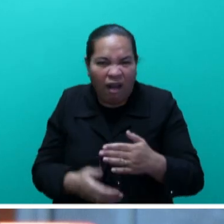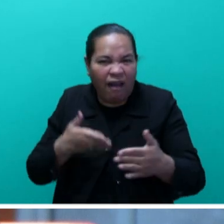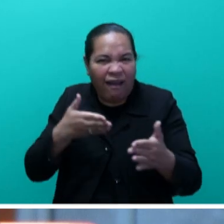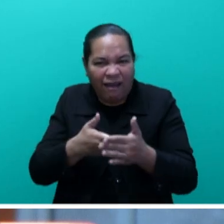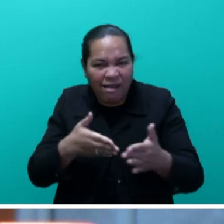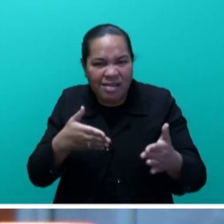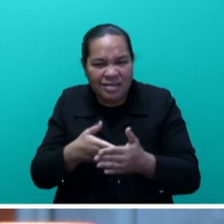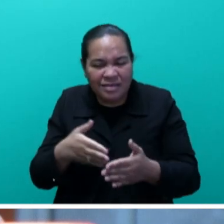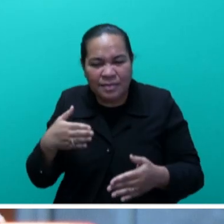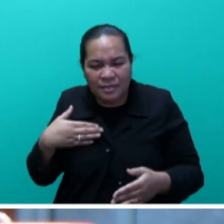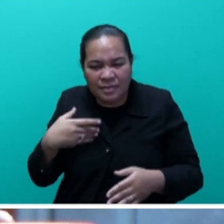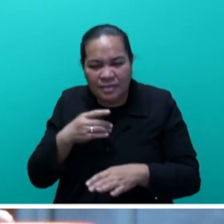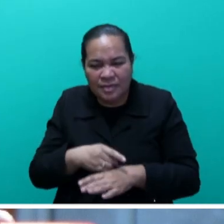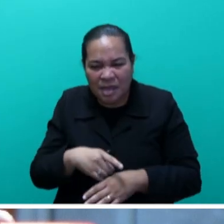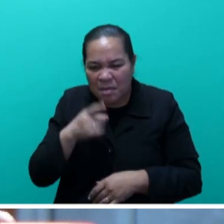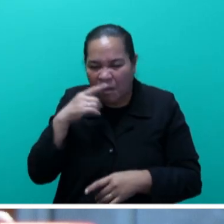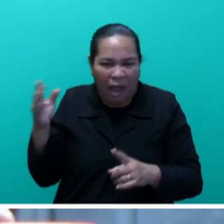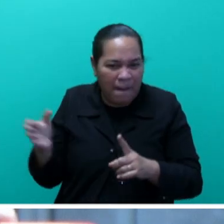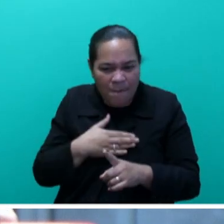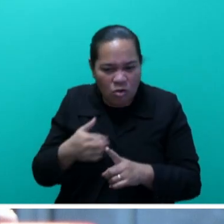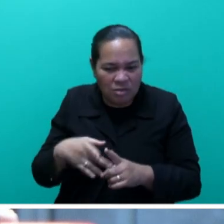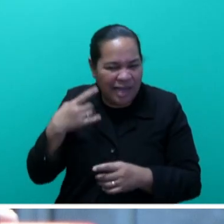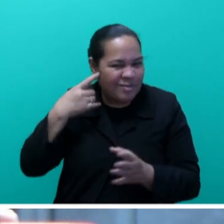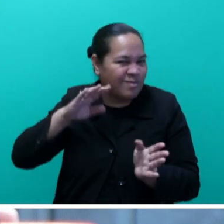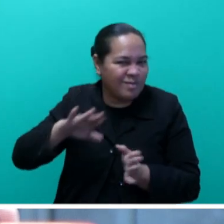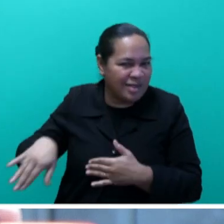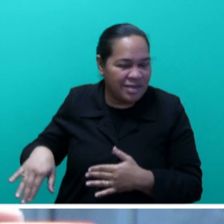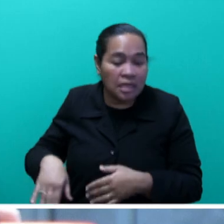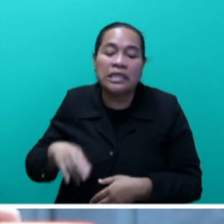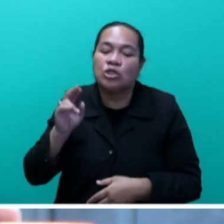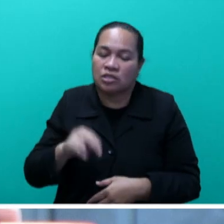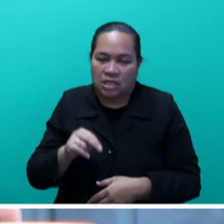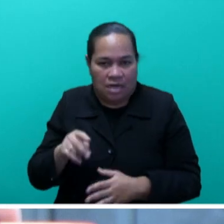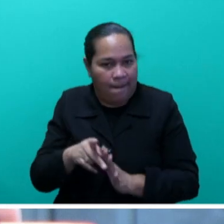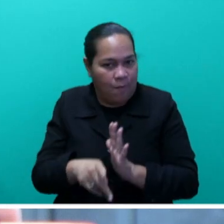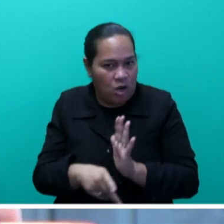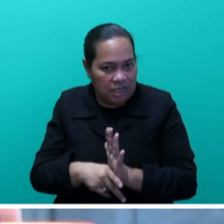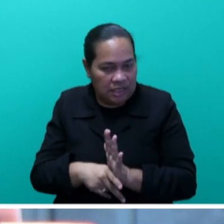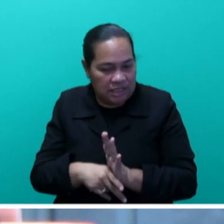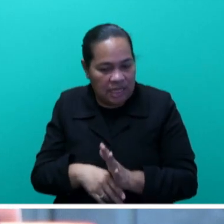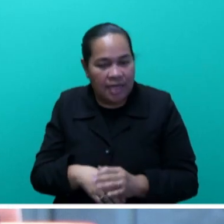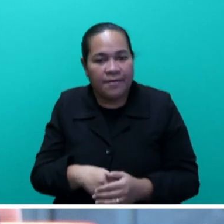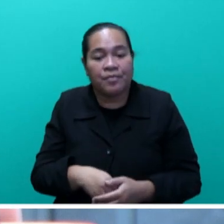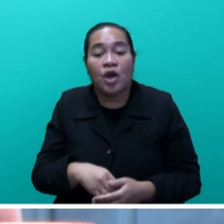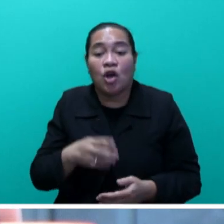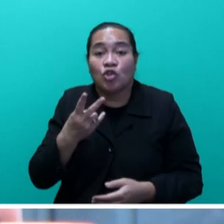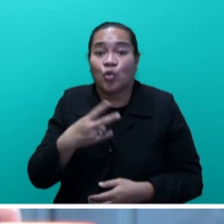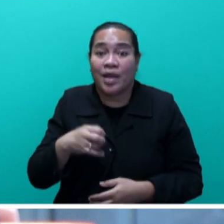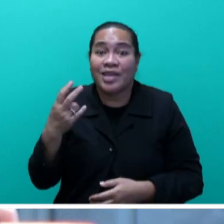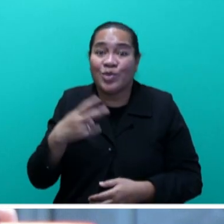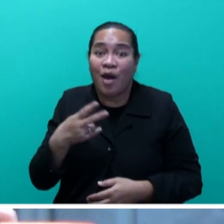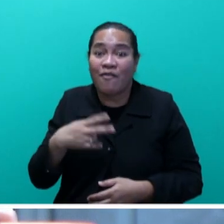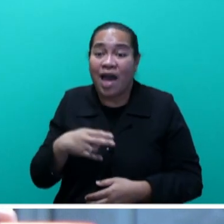disability, abuse, and neglect. They need an advocacy and policy platform. So in 2012, the